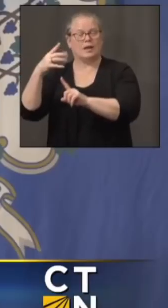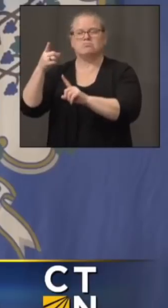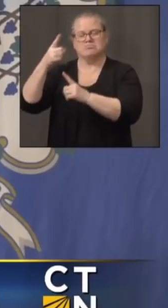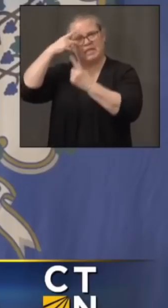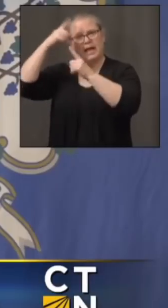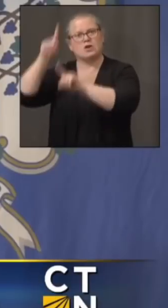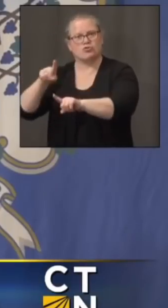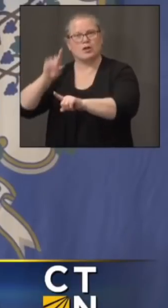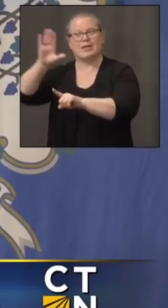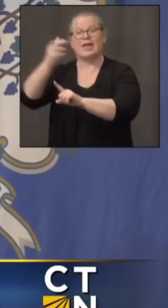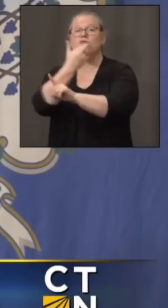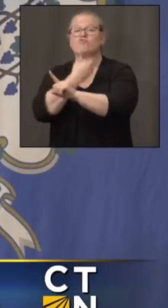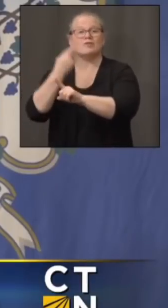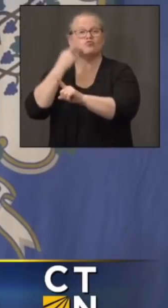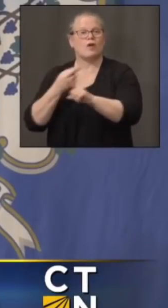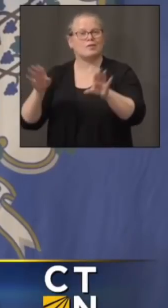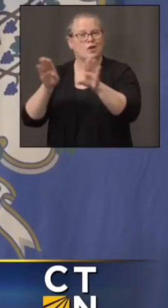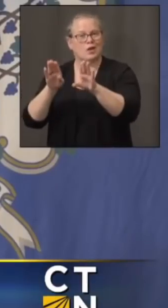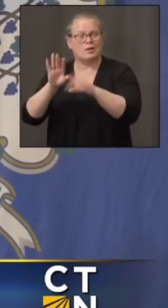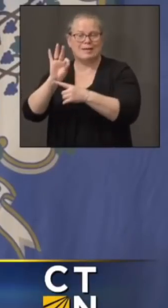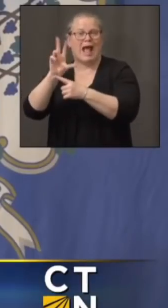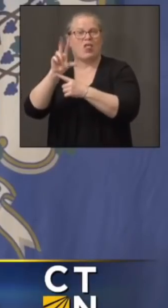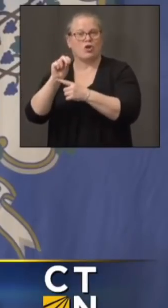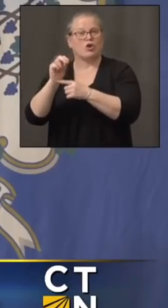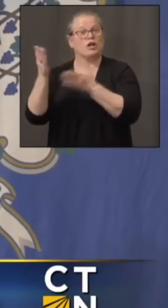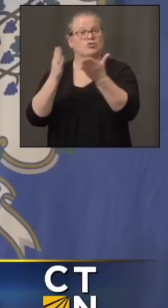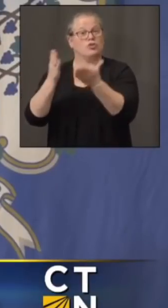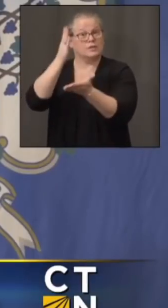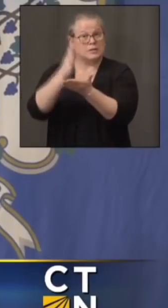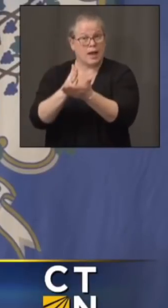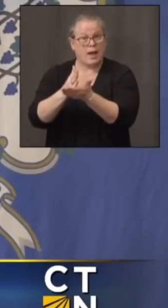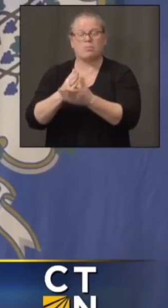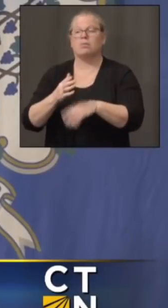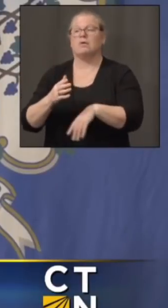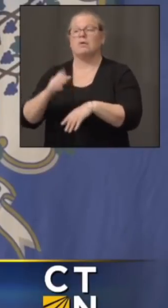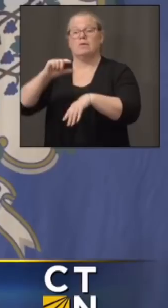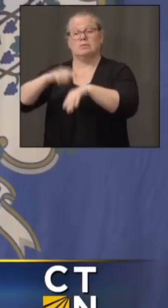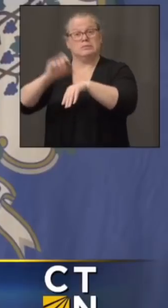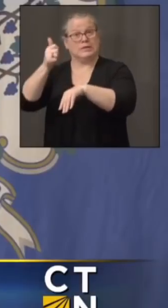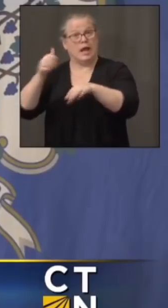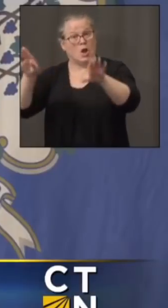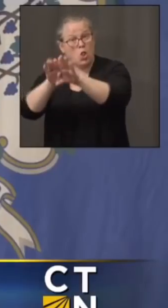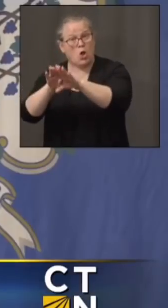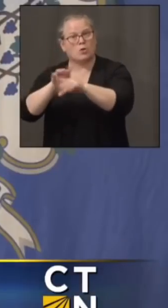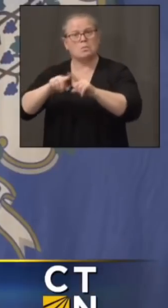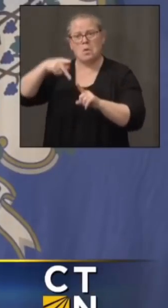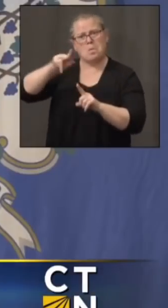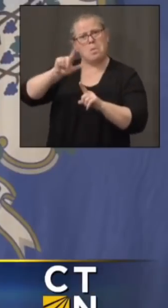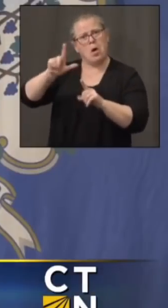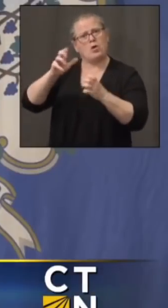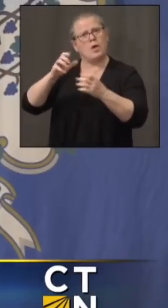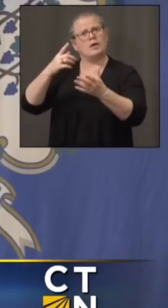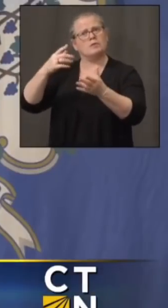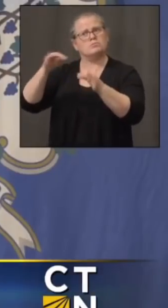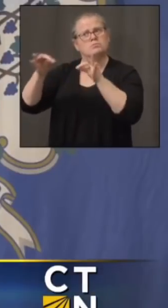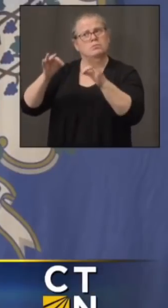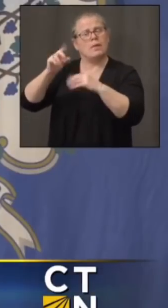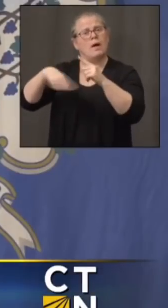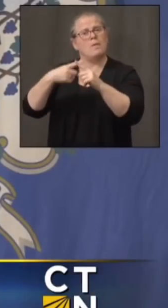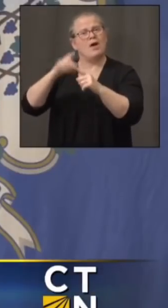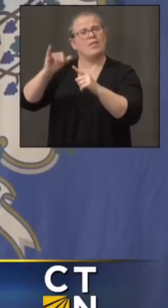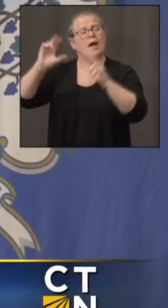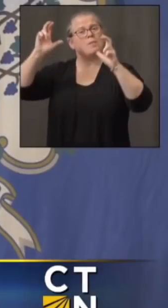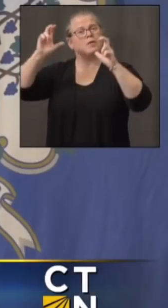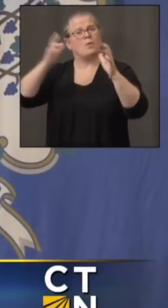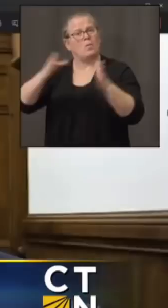at 9:30, close down at 10 o'clock. What a difference that makes. But Paul, do you want to speak to that? Yeah, Governor. Just